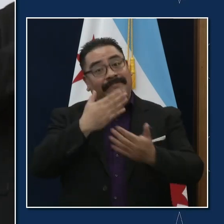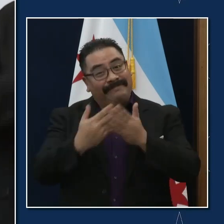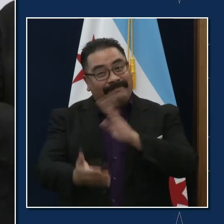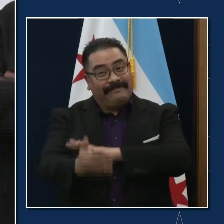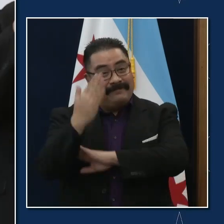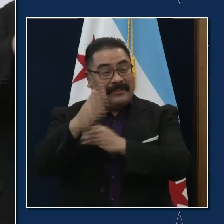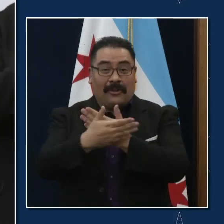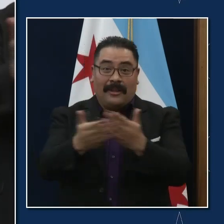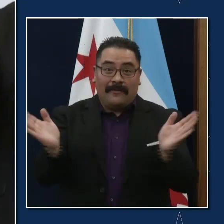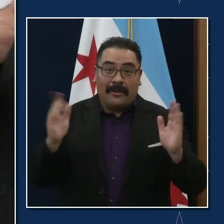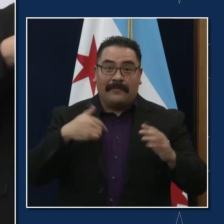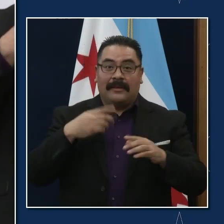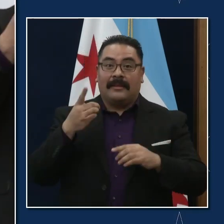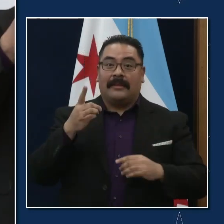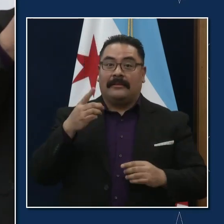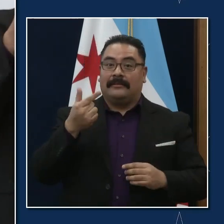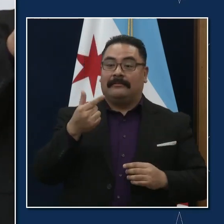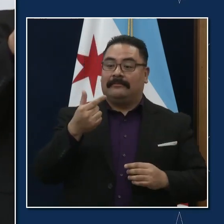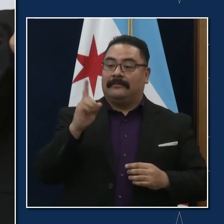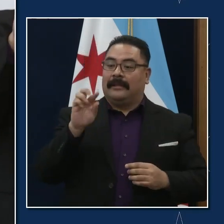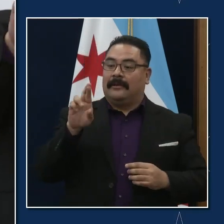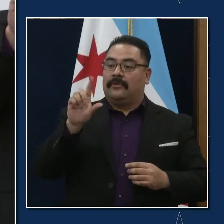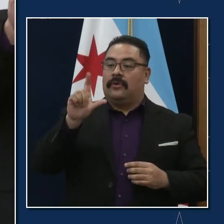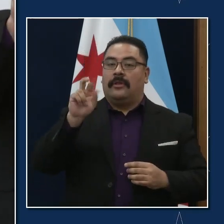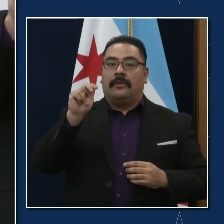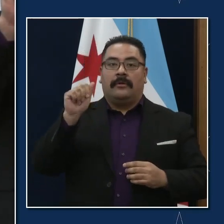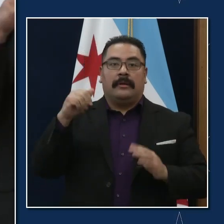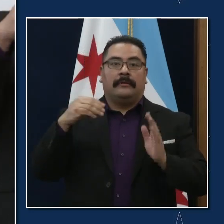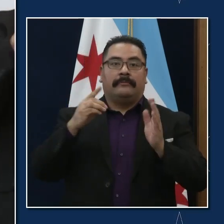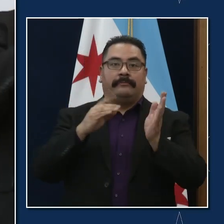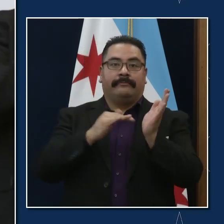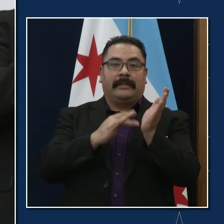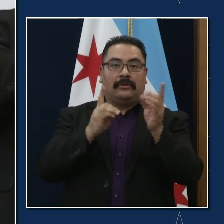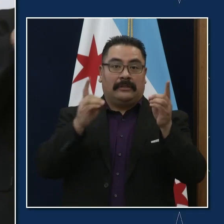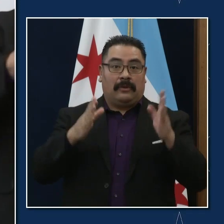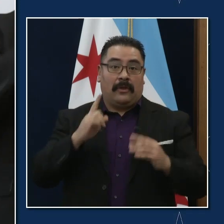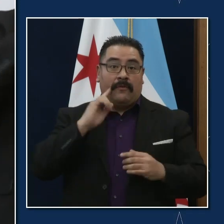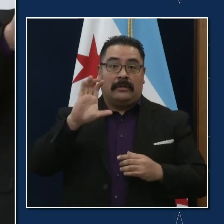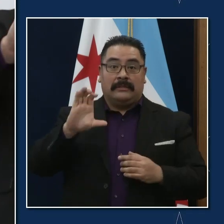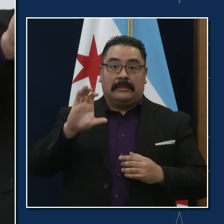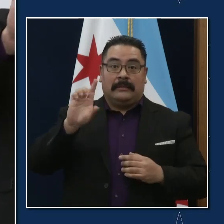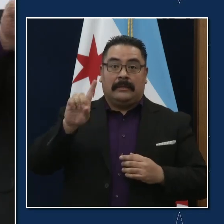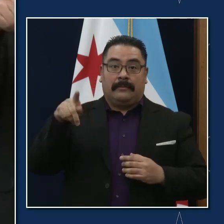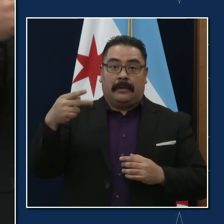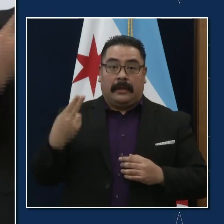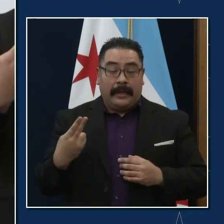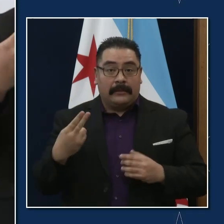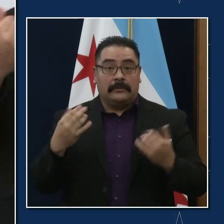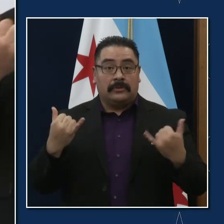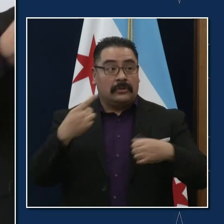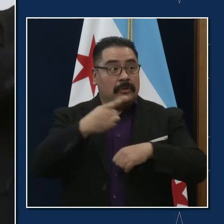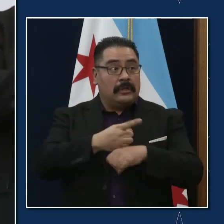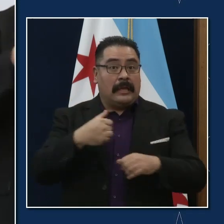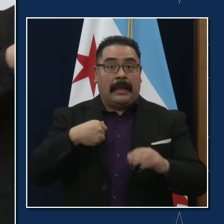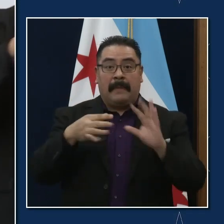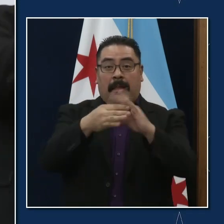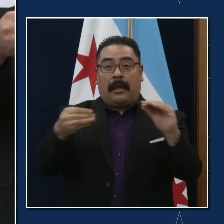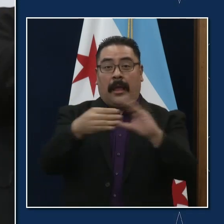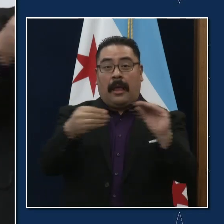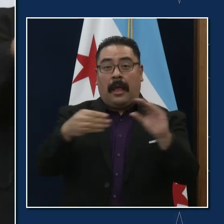días a todos. Yo soy la doctora Geraldine Luna, directora médica del Departamento de Salud Pública de Chicago, y hoy les traigo las